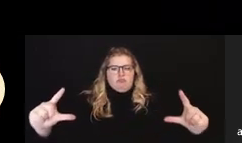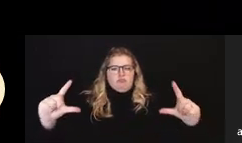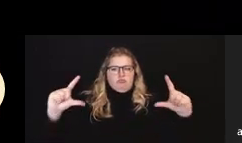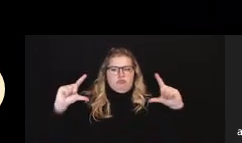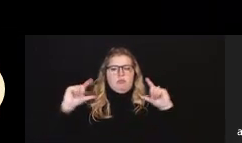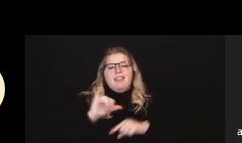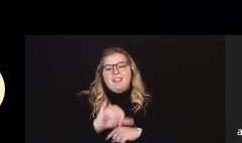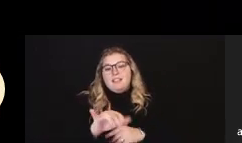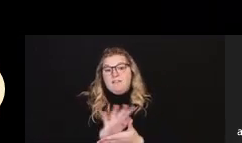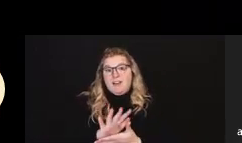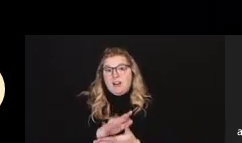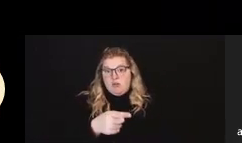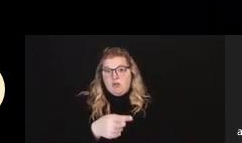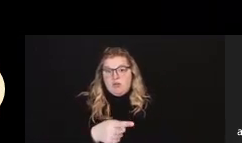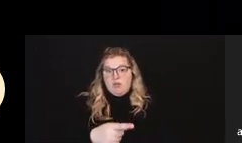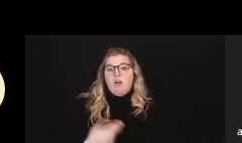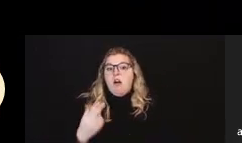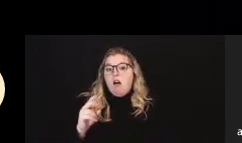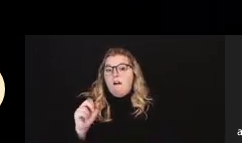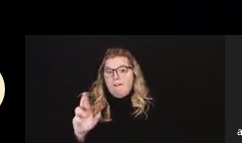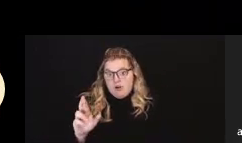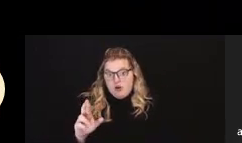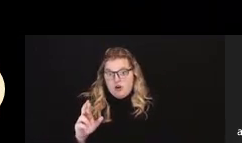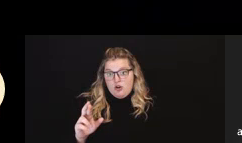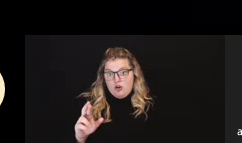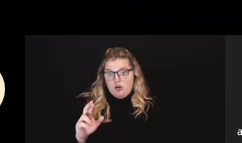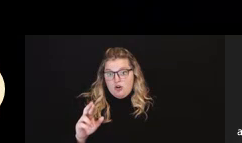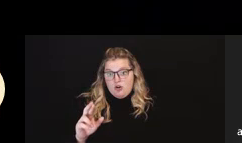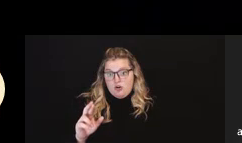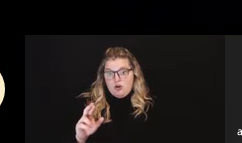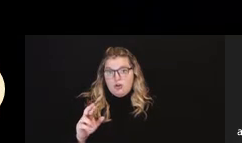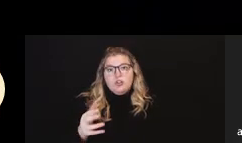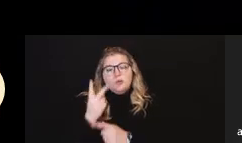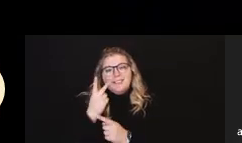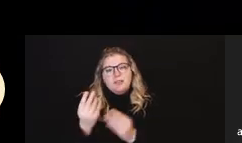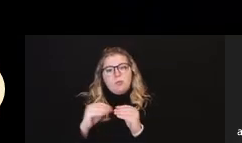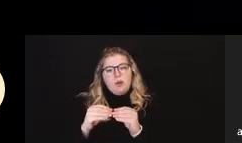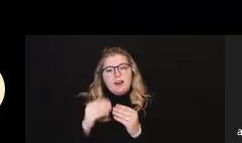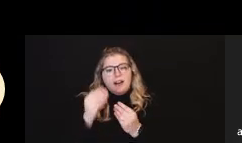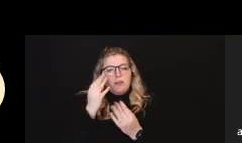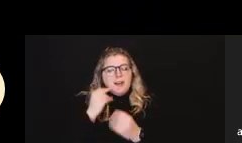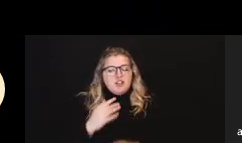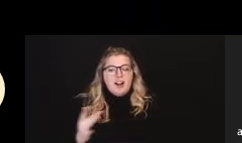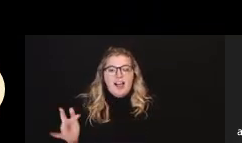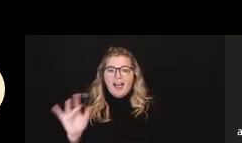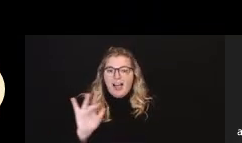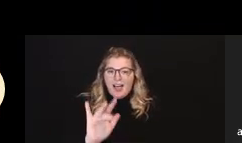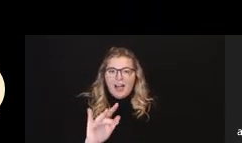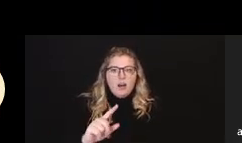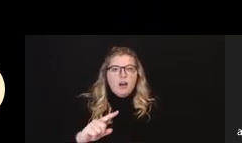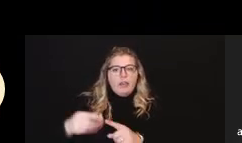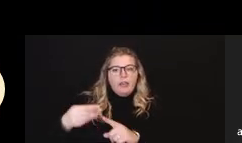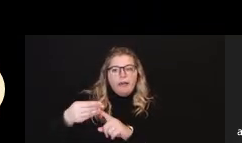times. They hover over this question mark icon to get some additional information. And as they hover over that